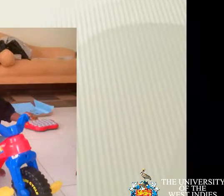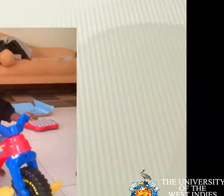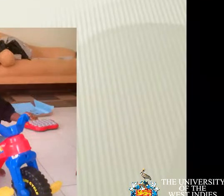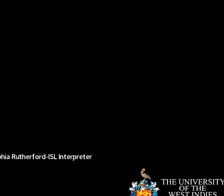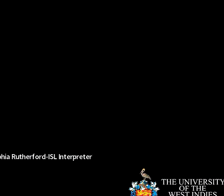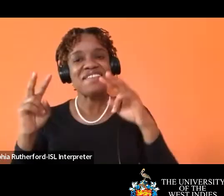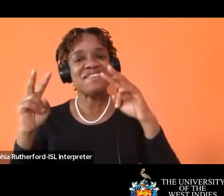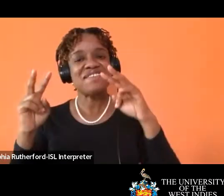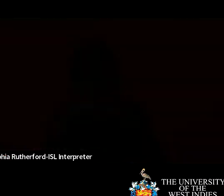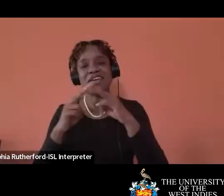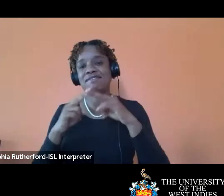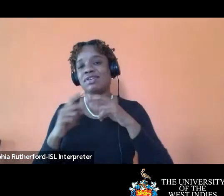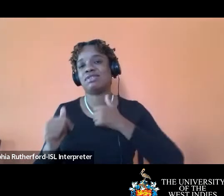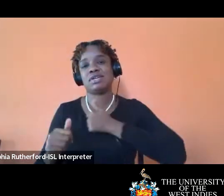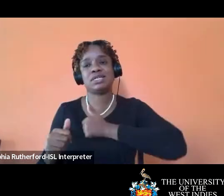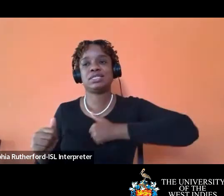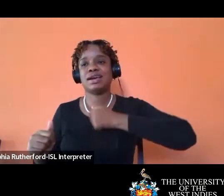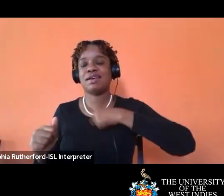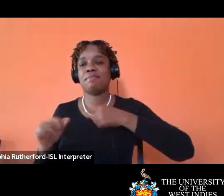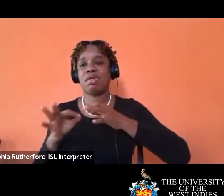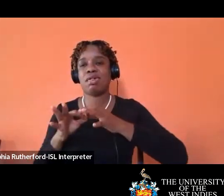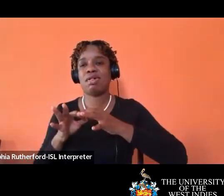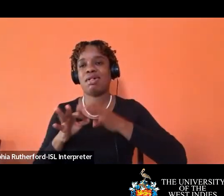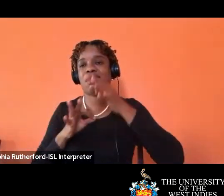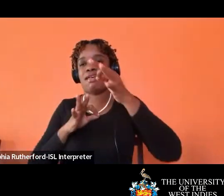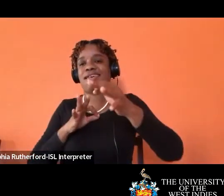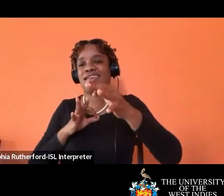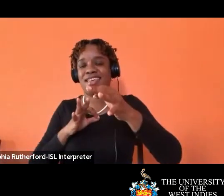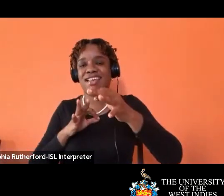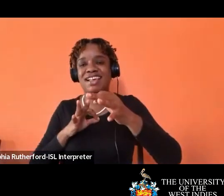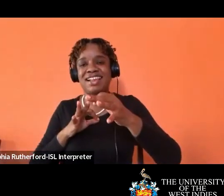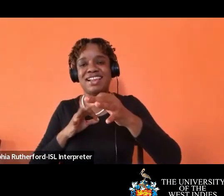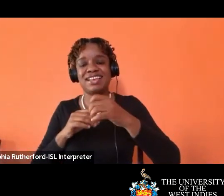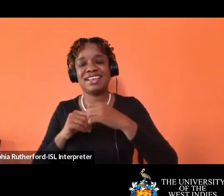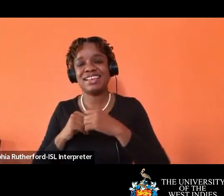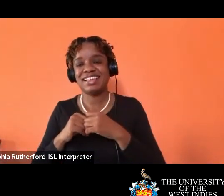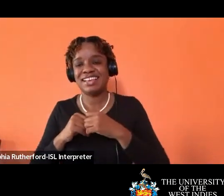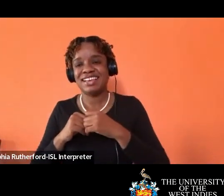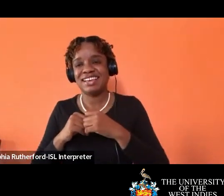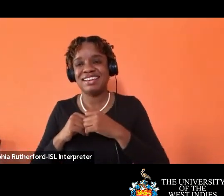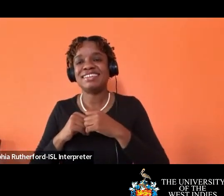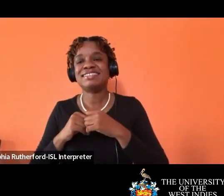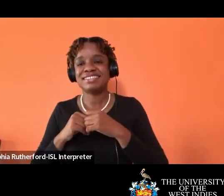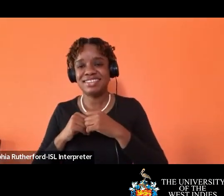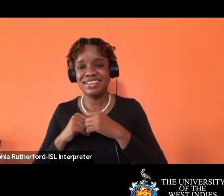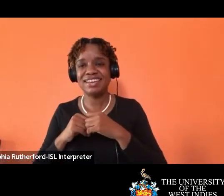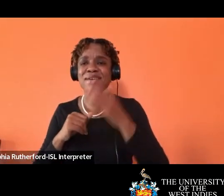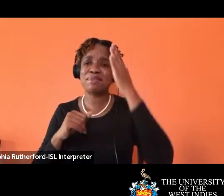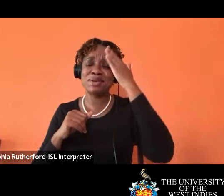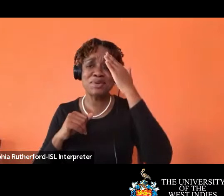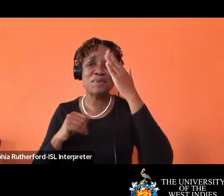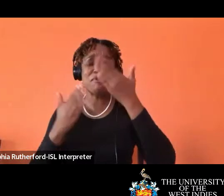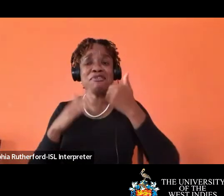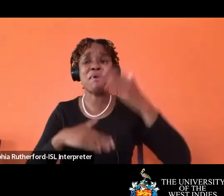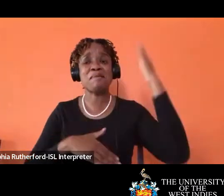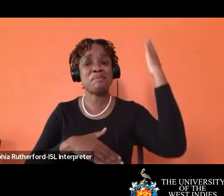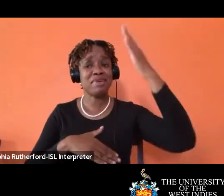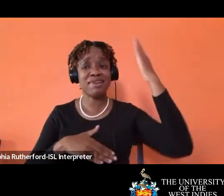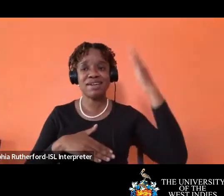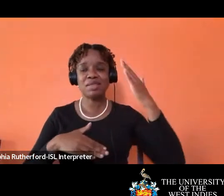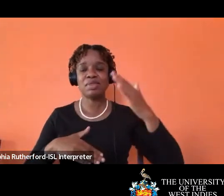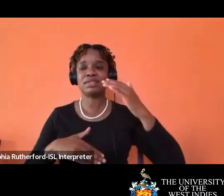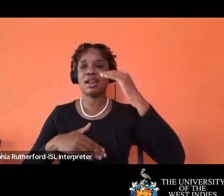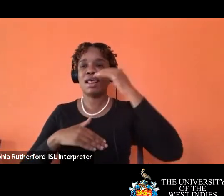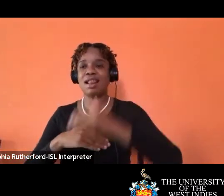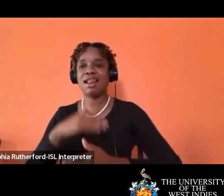sorry I delayed. I caused delay in the presentation that was going on time. I hope I didn't go too fast. I was trying to